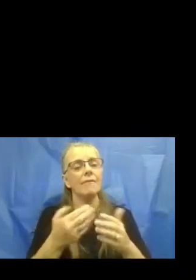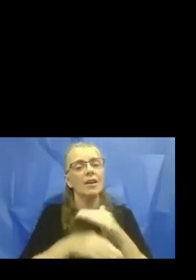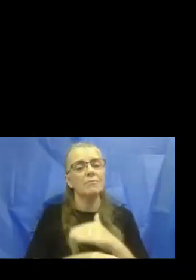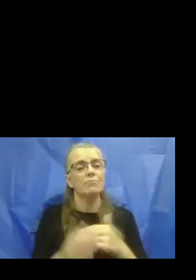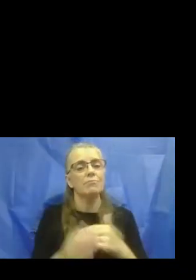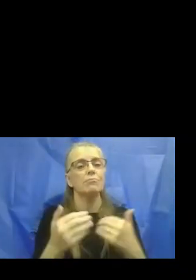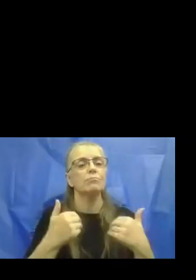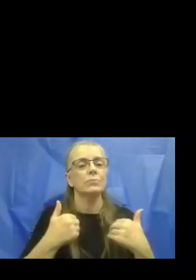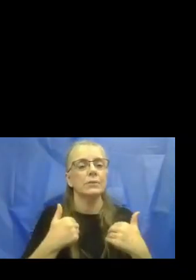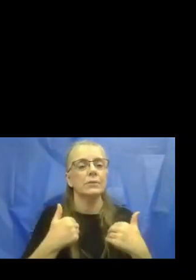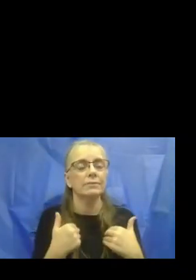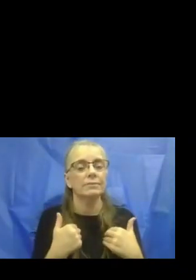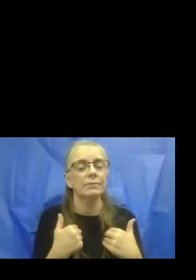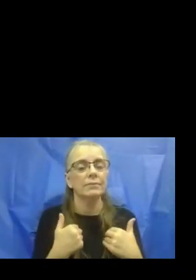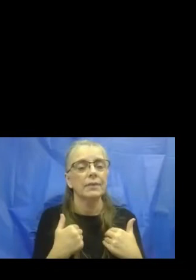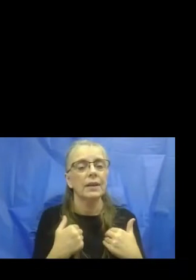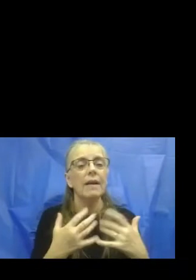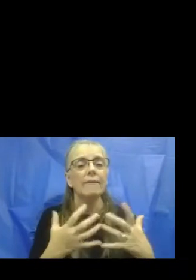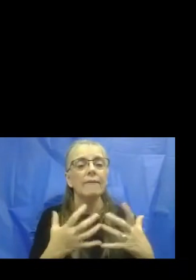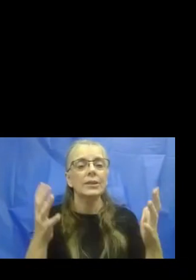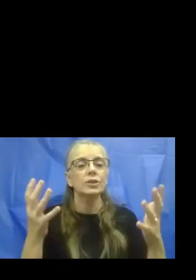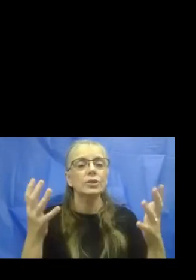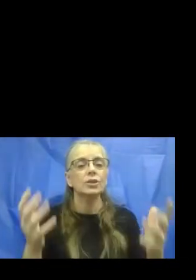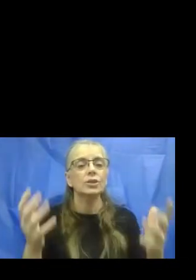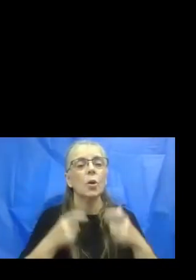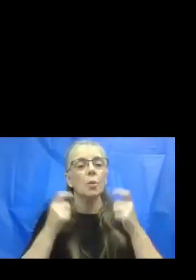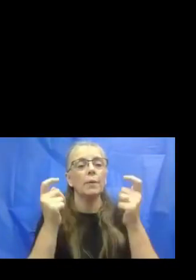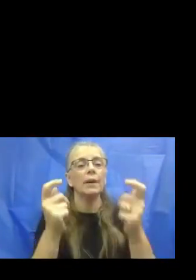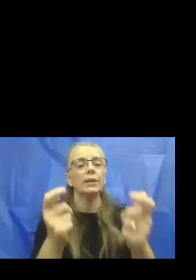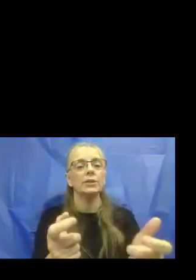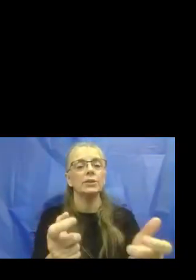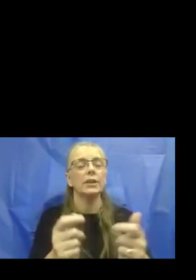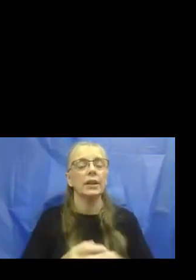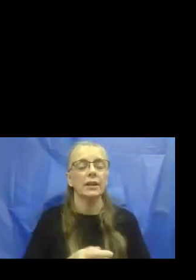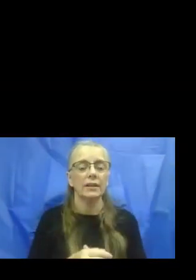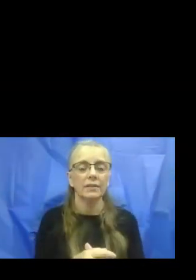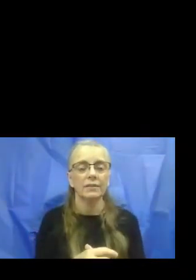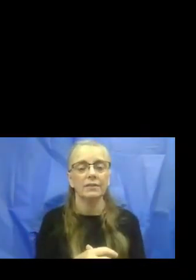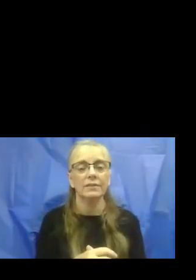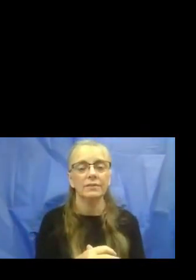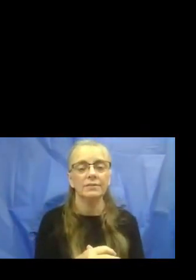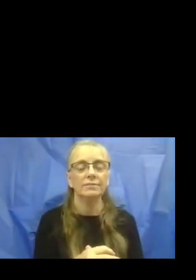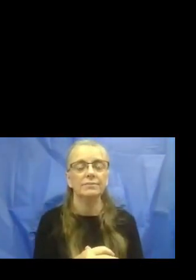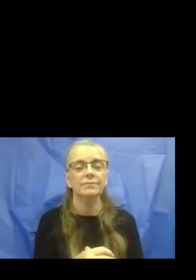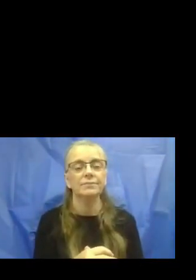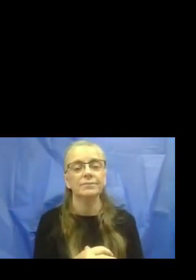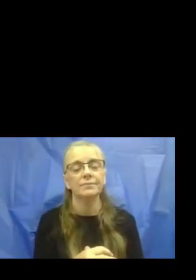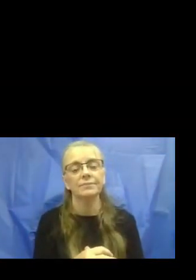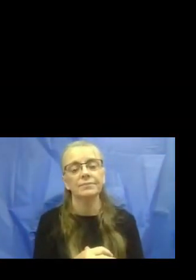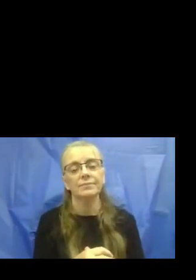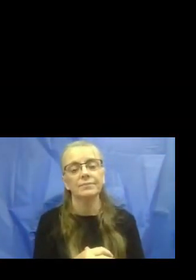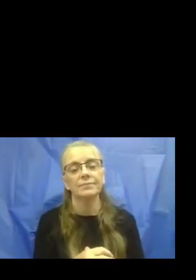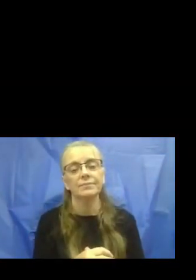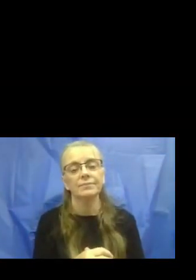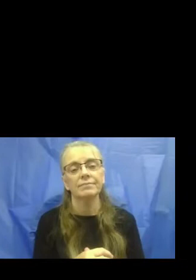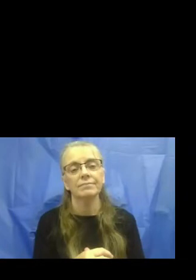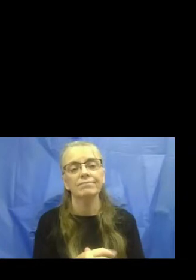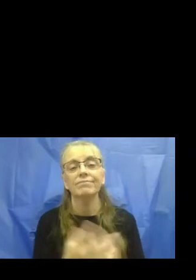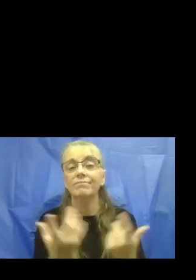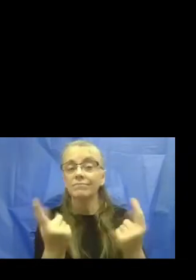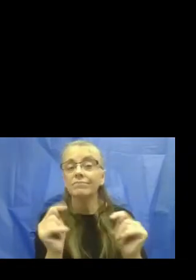got so much to give. Let's try it again. I've got so much